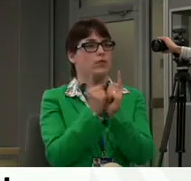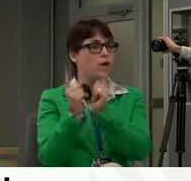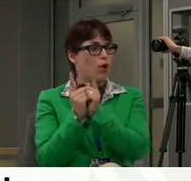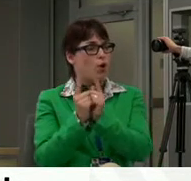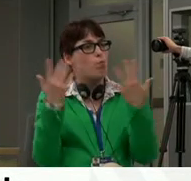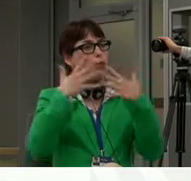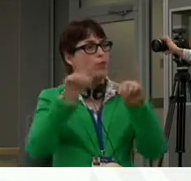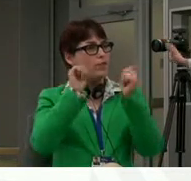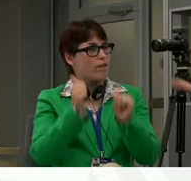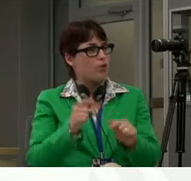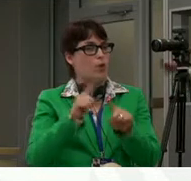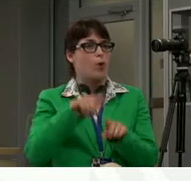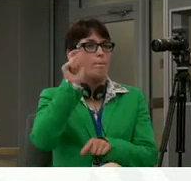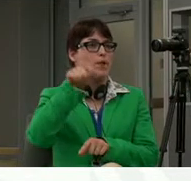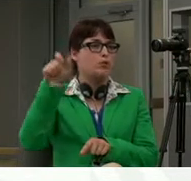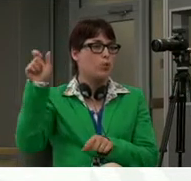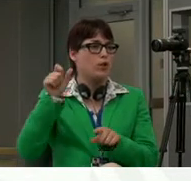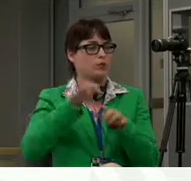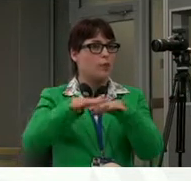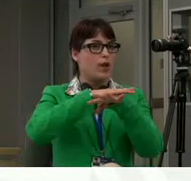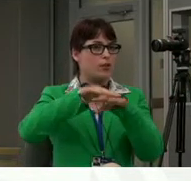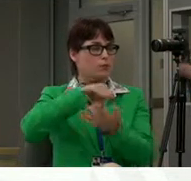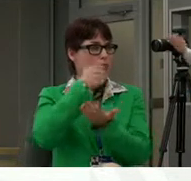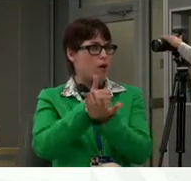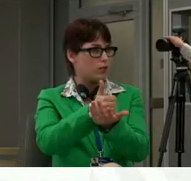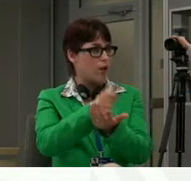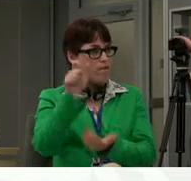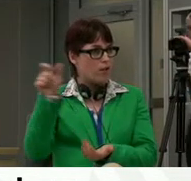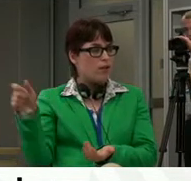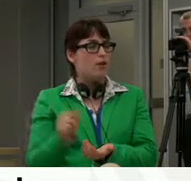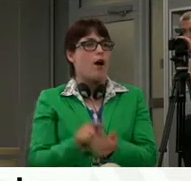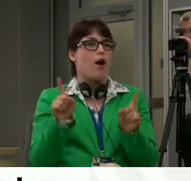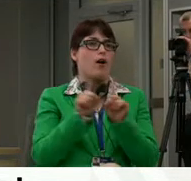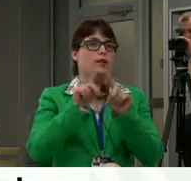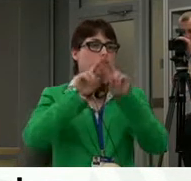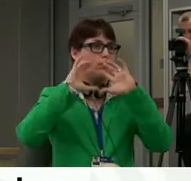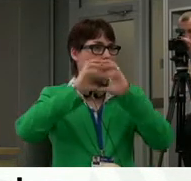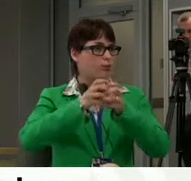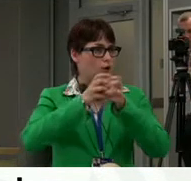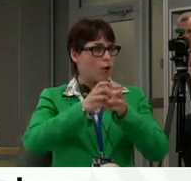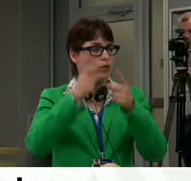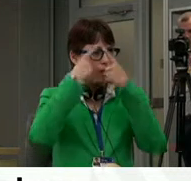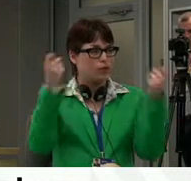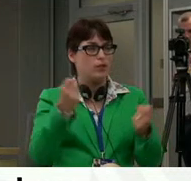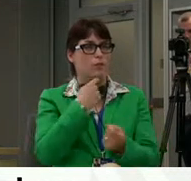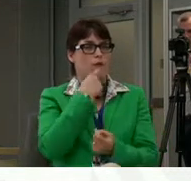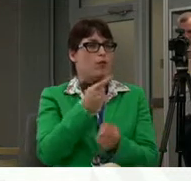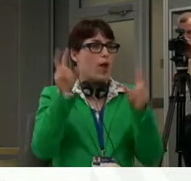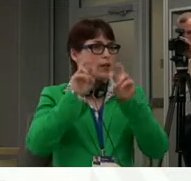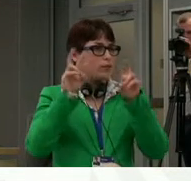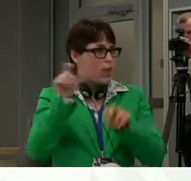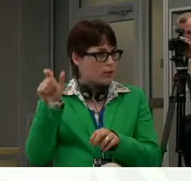In such events as this, where policy makers and representatives of the civil society, as well as